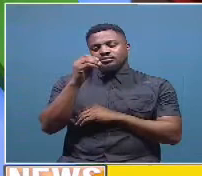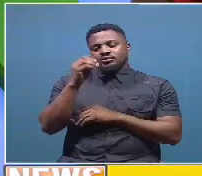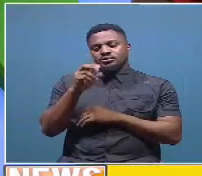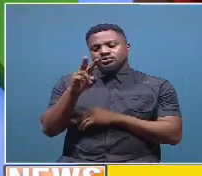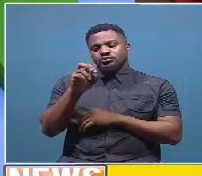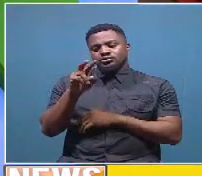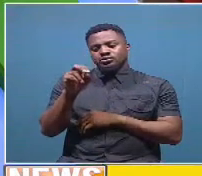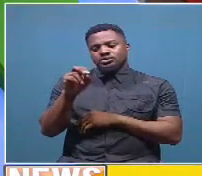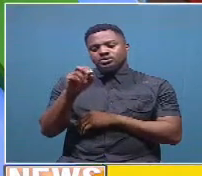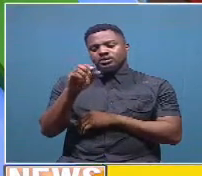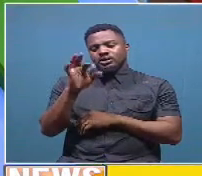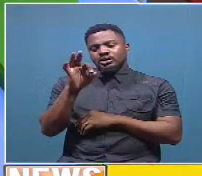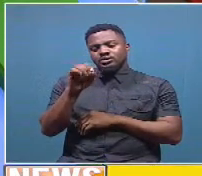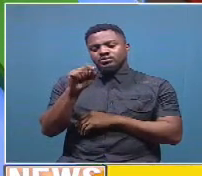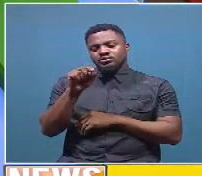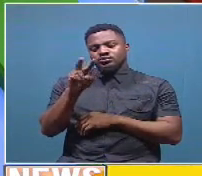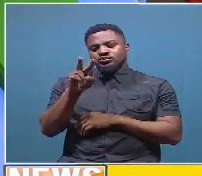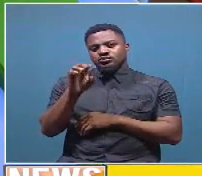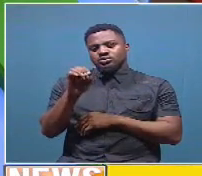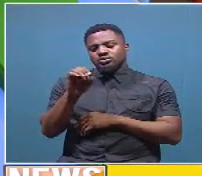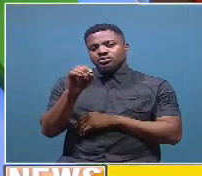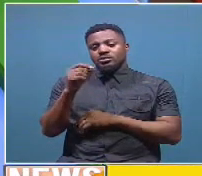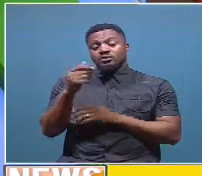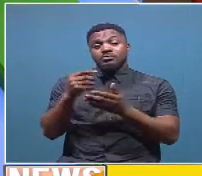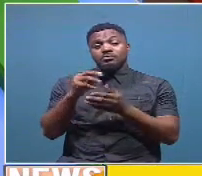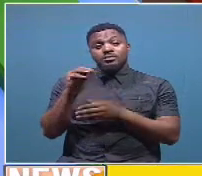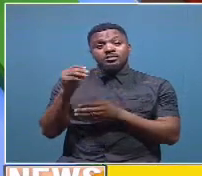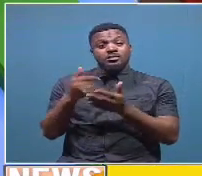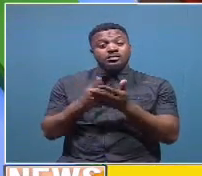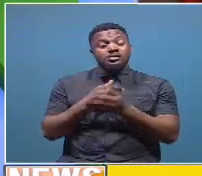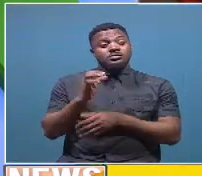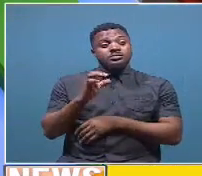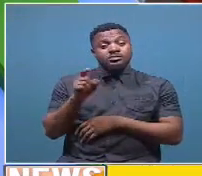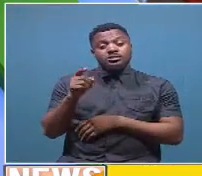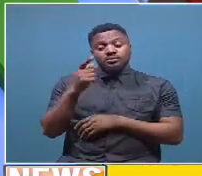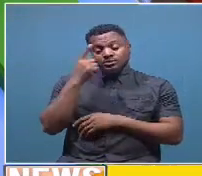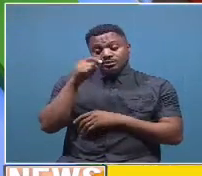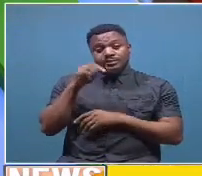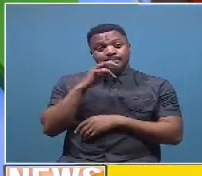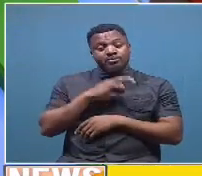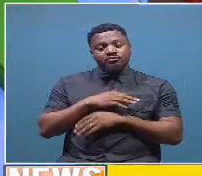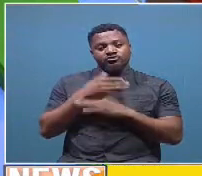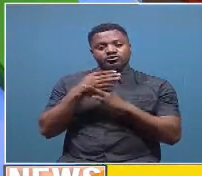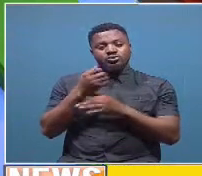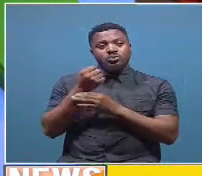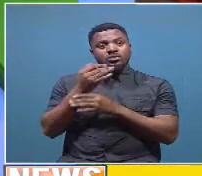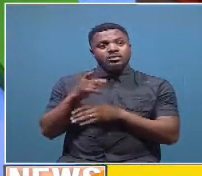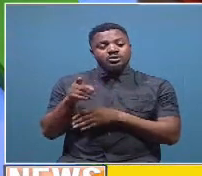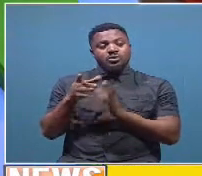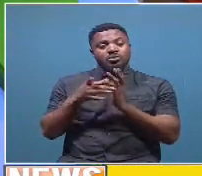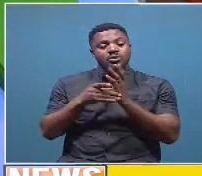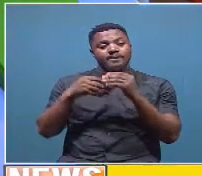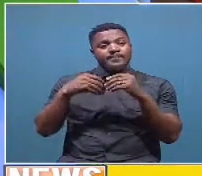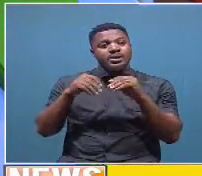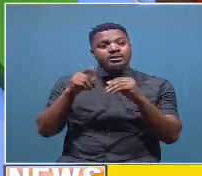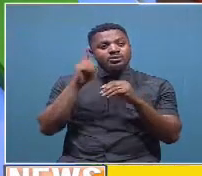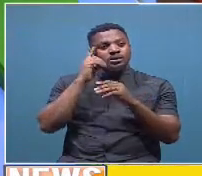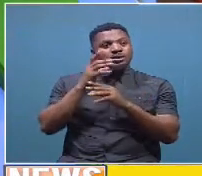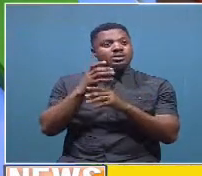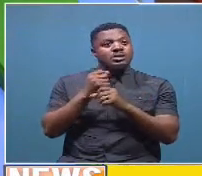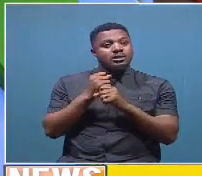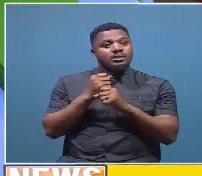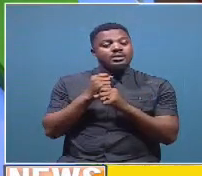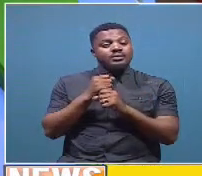2020 figure of 90.20 million Ghana cedis. As a result of this profit, shareholders of the oil marketing company will receive